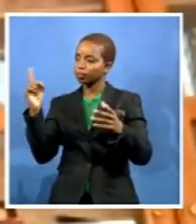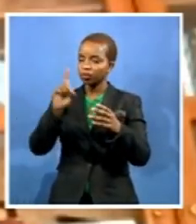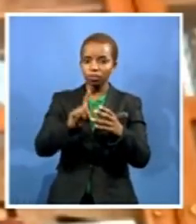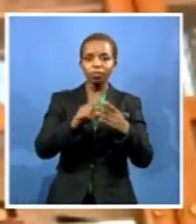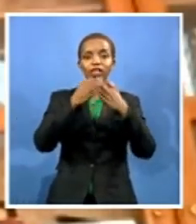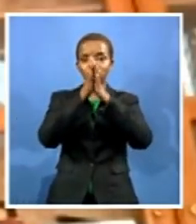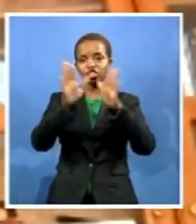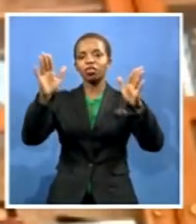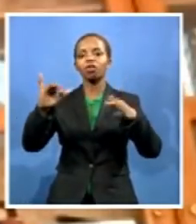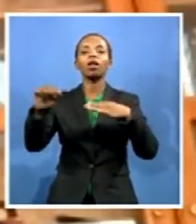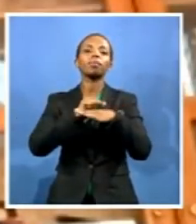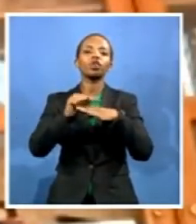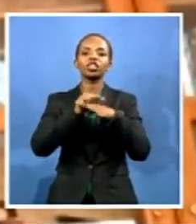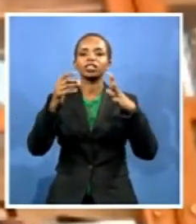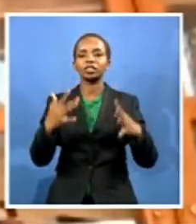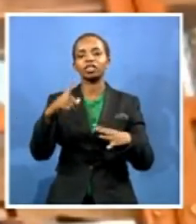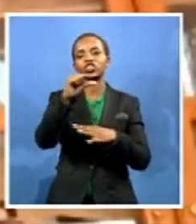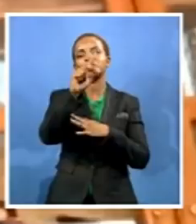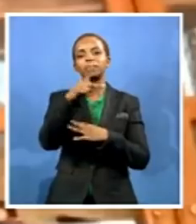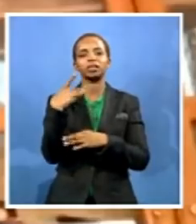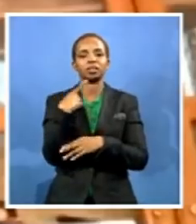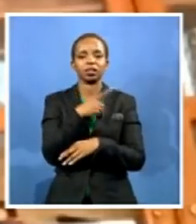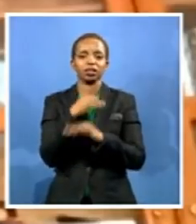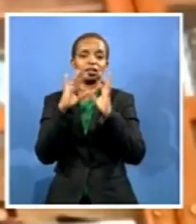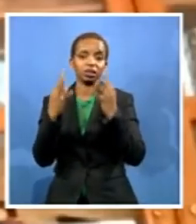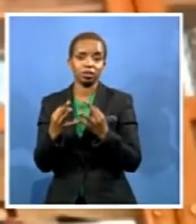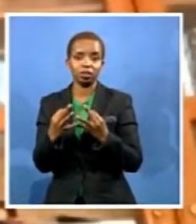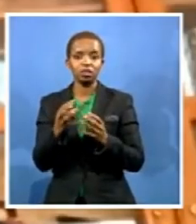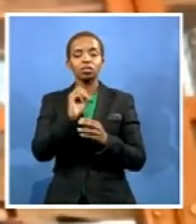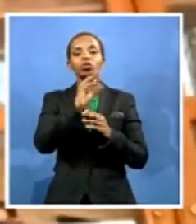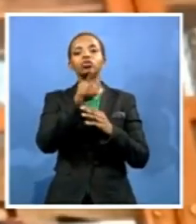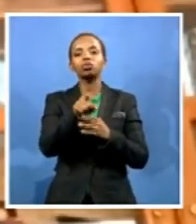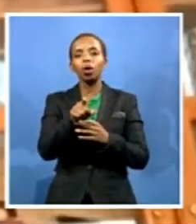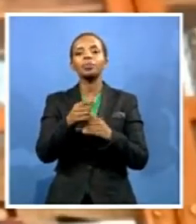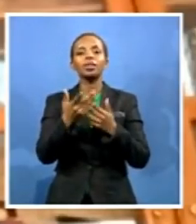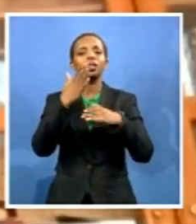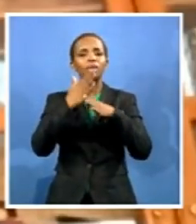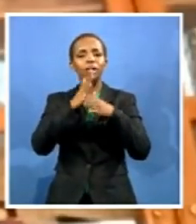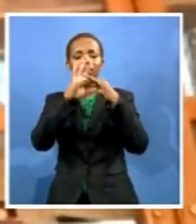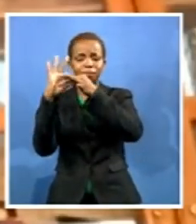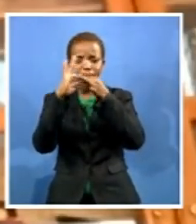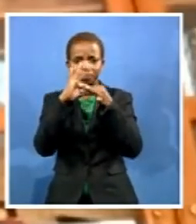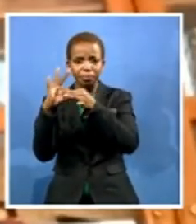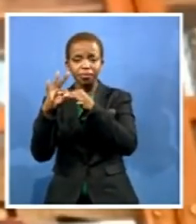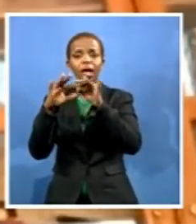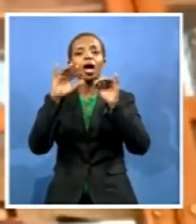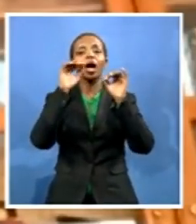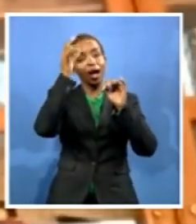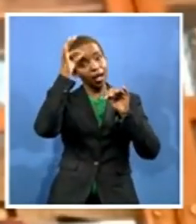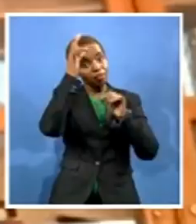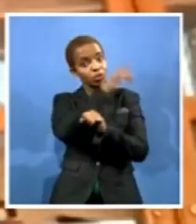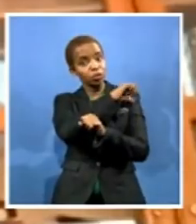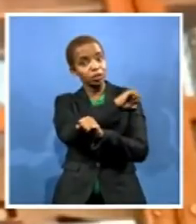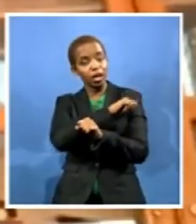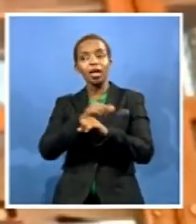COVID-19 will make the collaboration much closer between public and private. As to the attitudes for the universal health